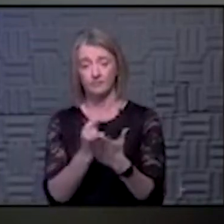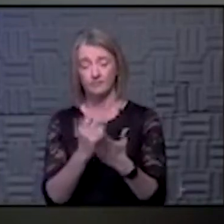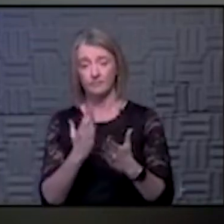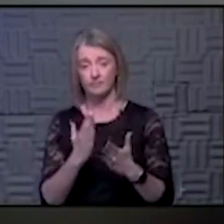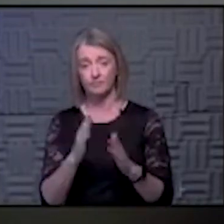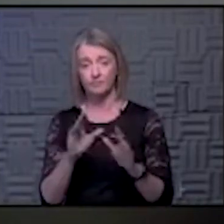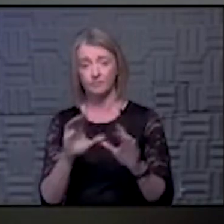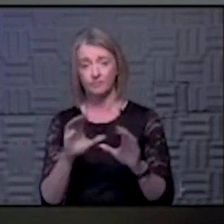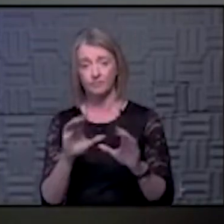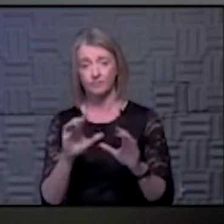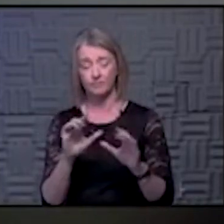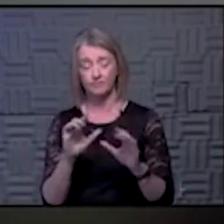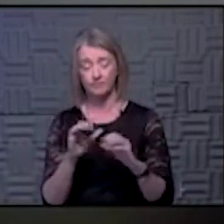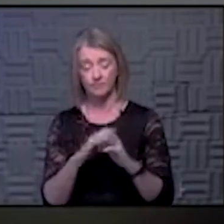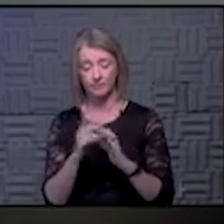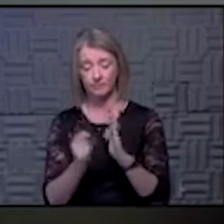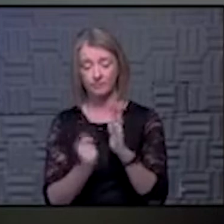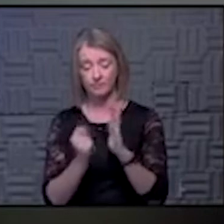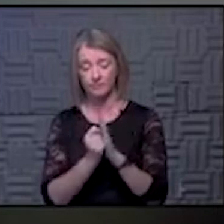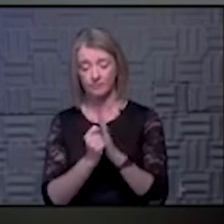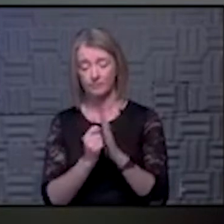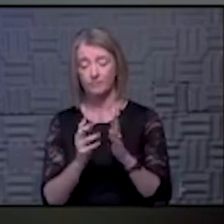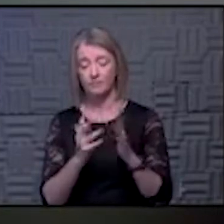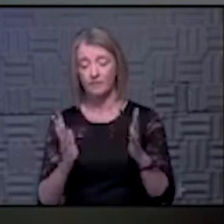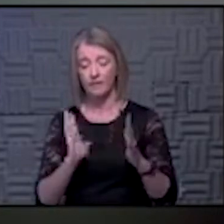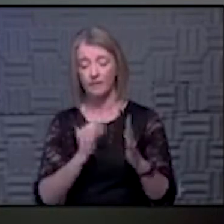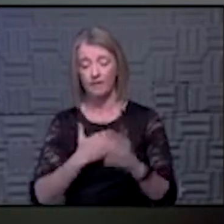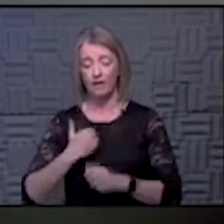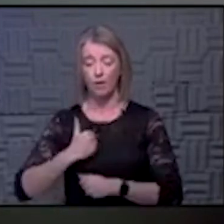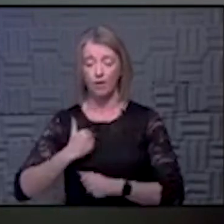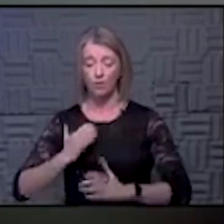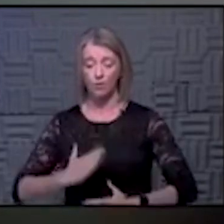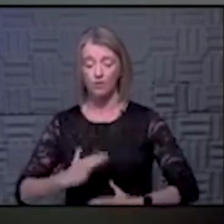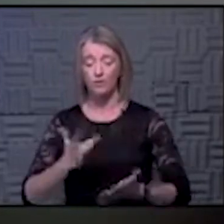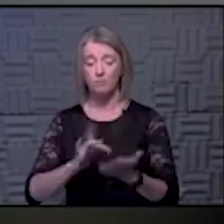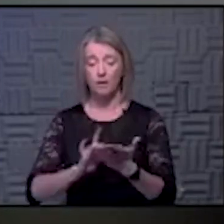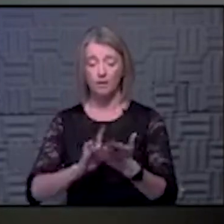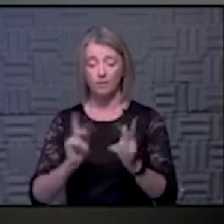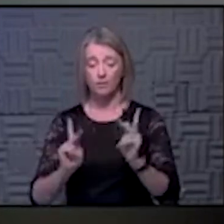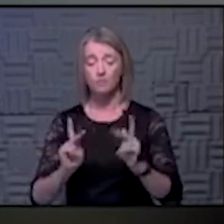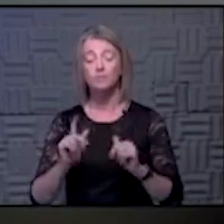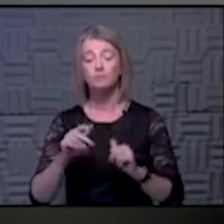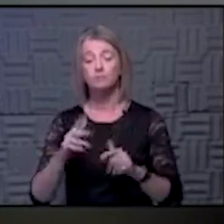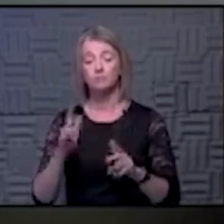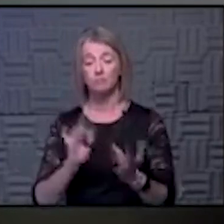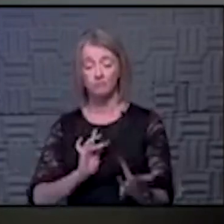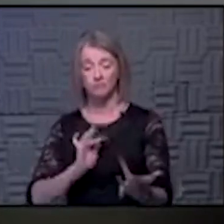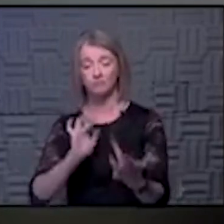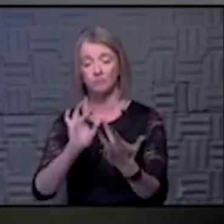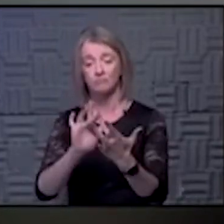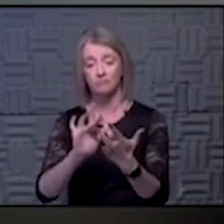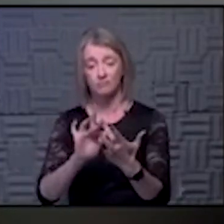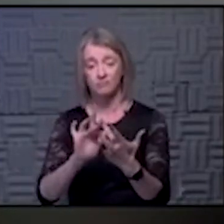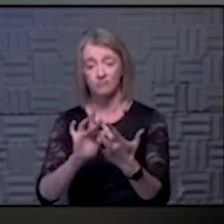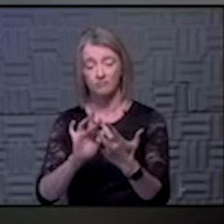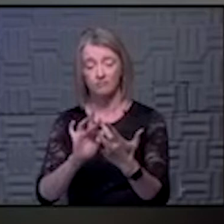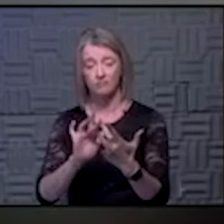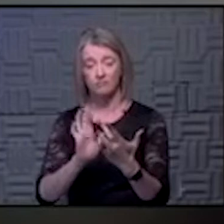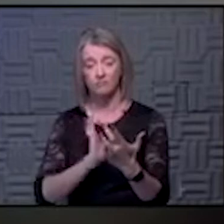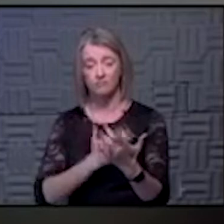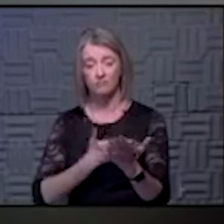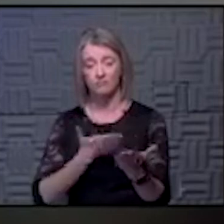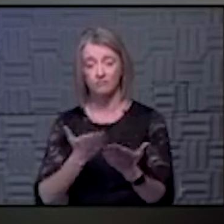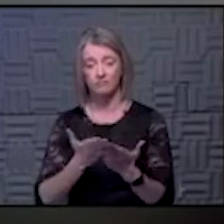is that a lot of our warriors and our medical personnel reach out to this service over their,